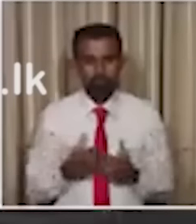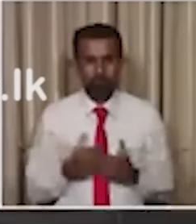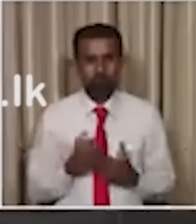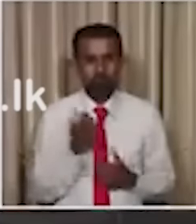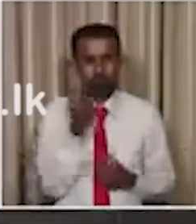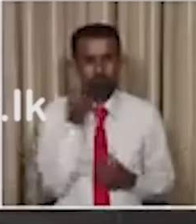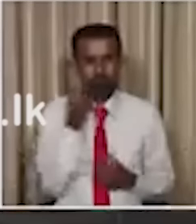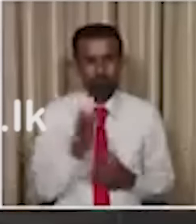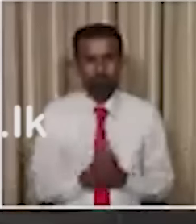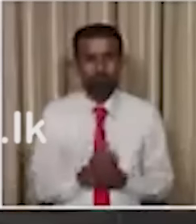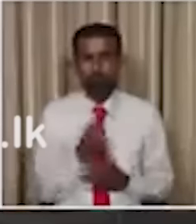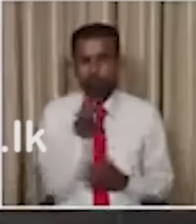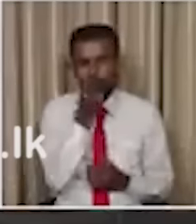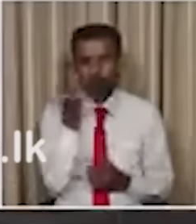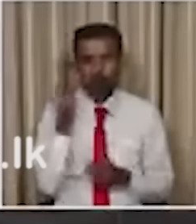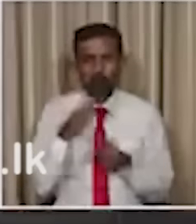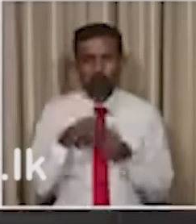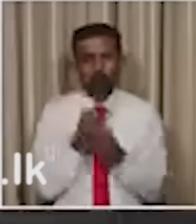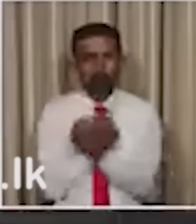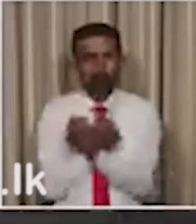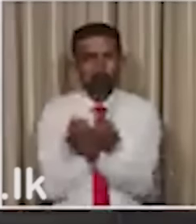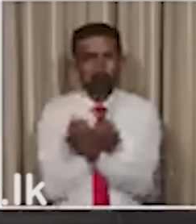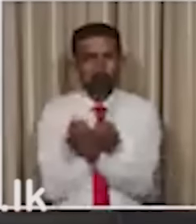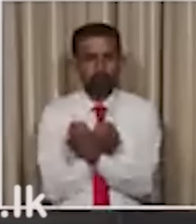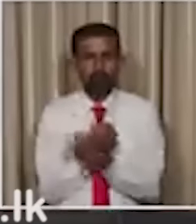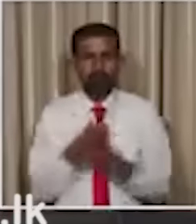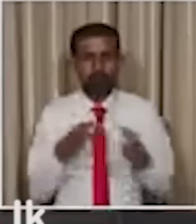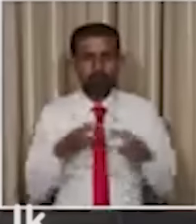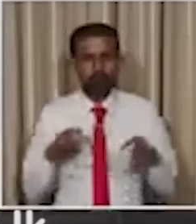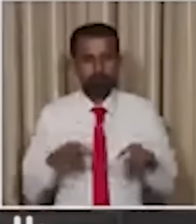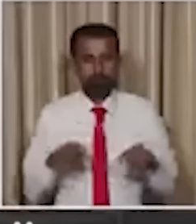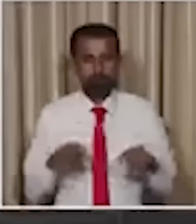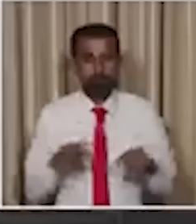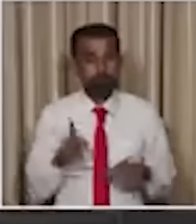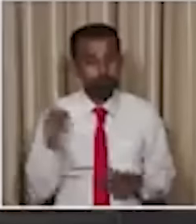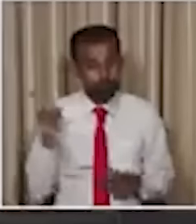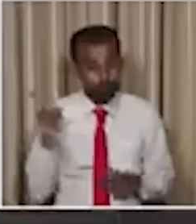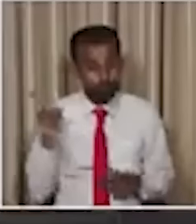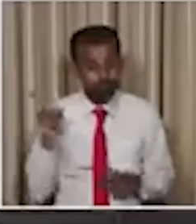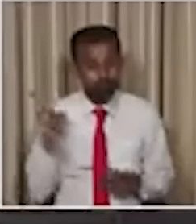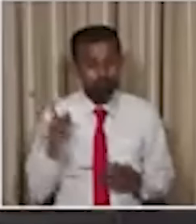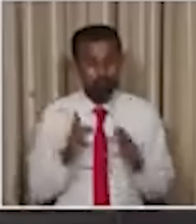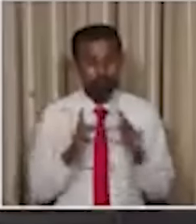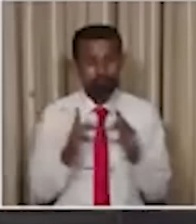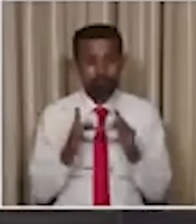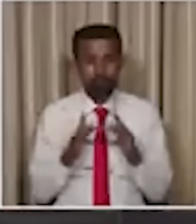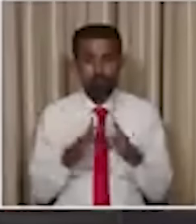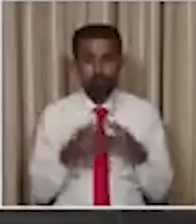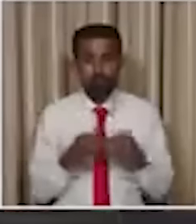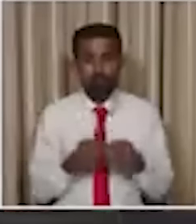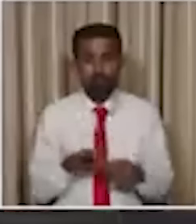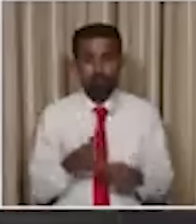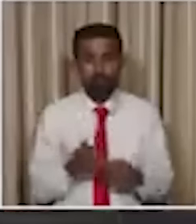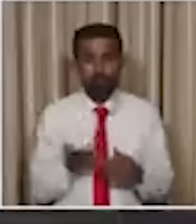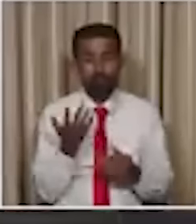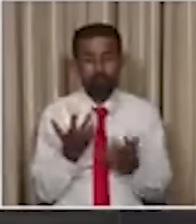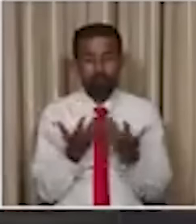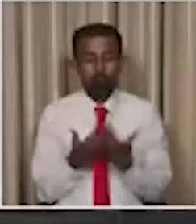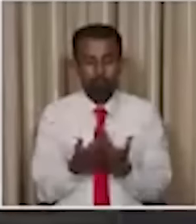visin pasku iriduna prahare sambandhi vimarshana sidu karana lada athara ehidi electronic upayanga 400 ekata wedi